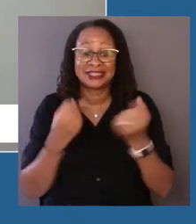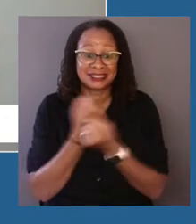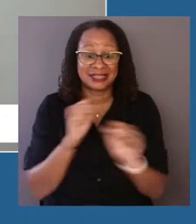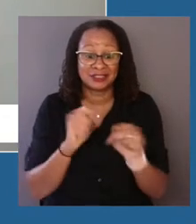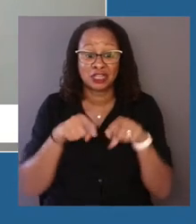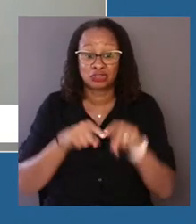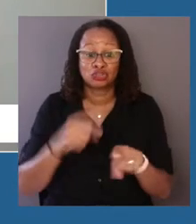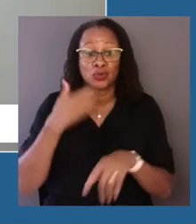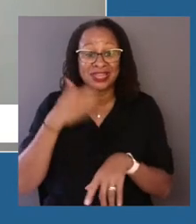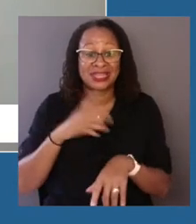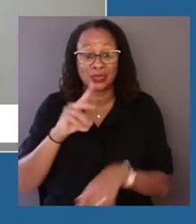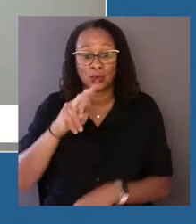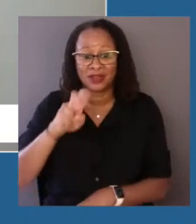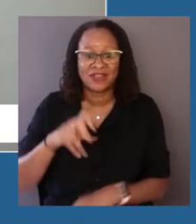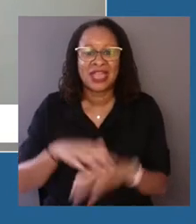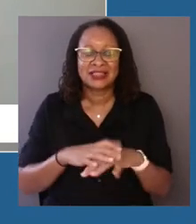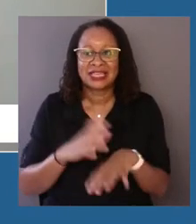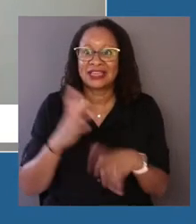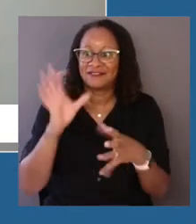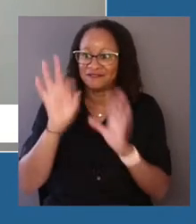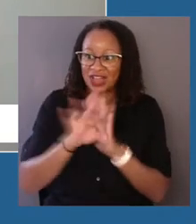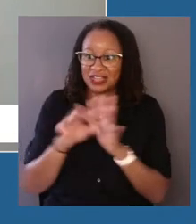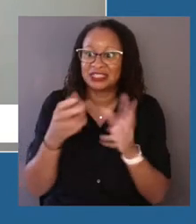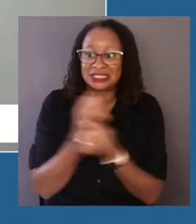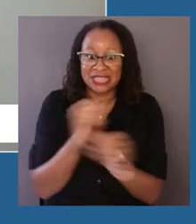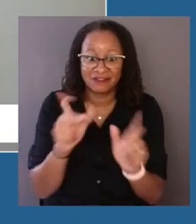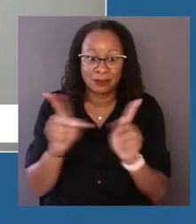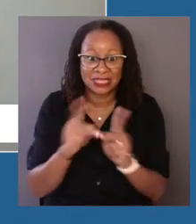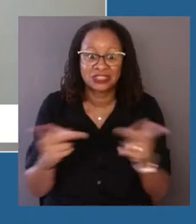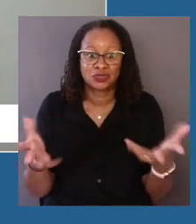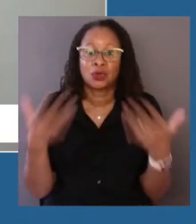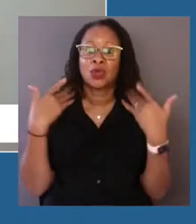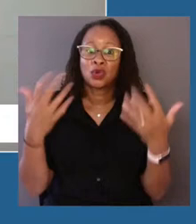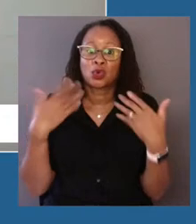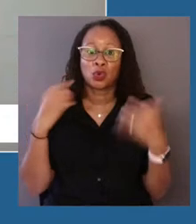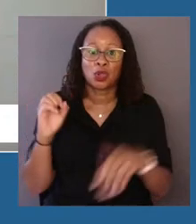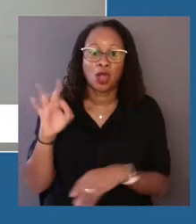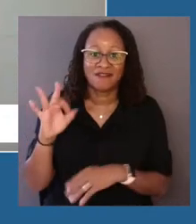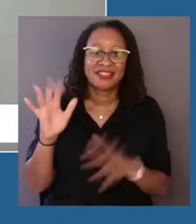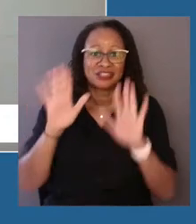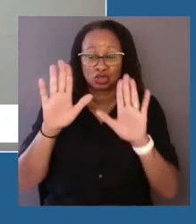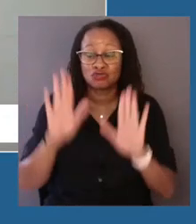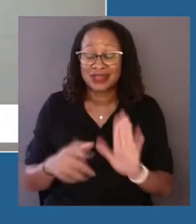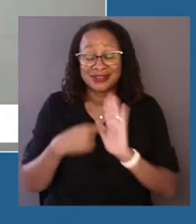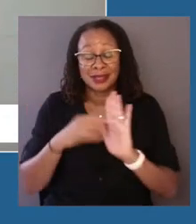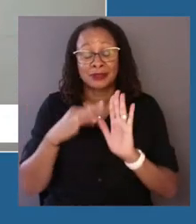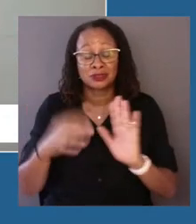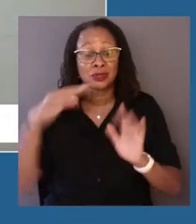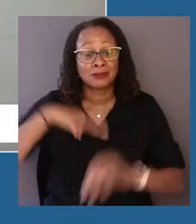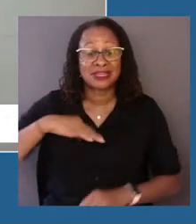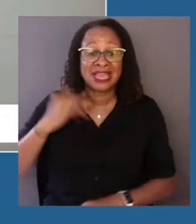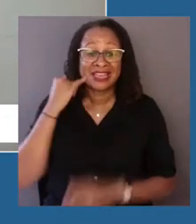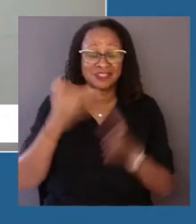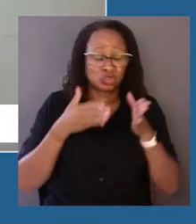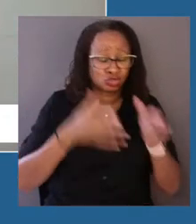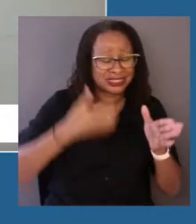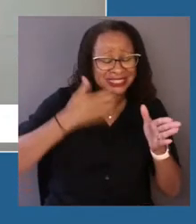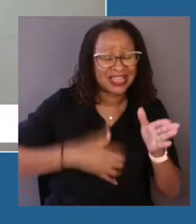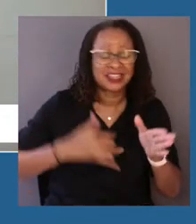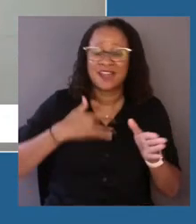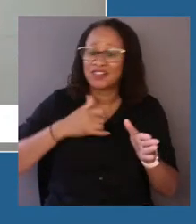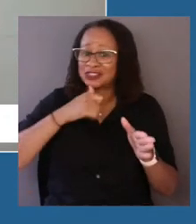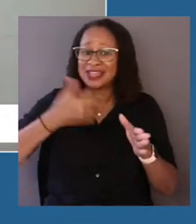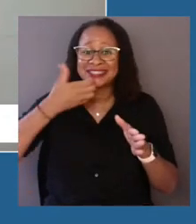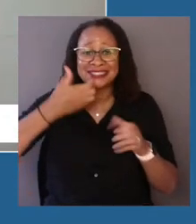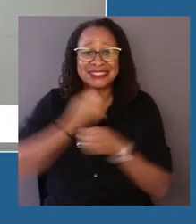can actually seek respite outside of their homes. And that's a great example of such benefits. If the street is too hot, if you feel unsafe in your